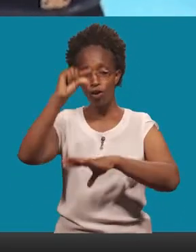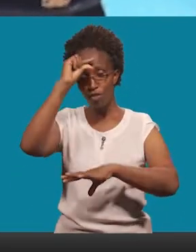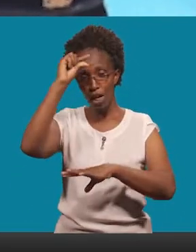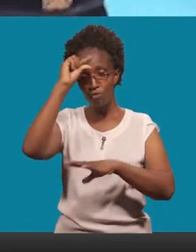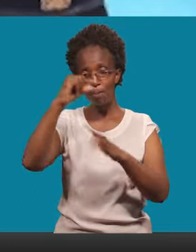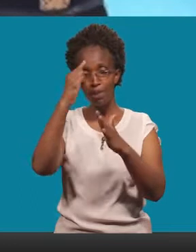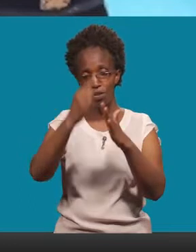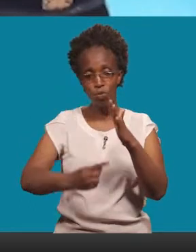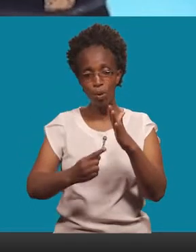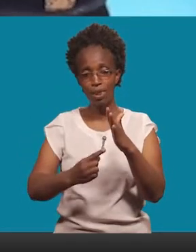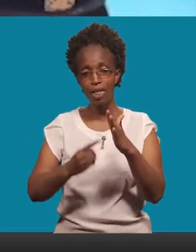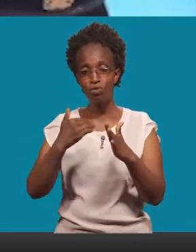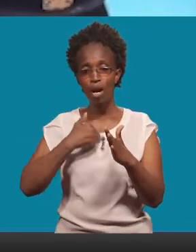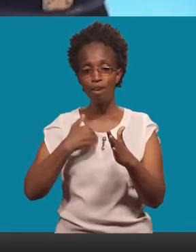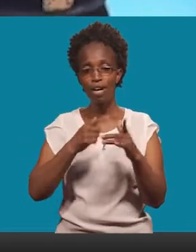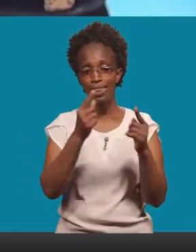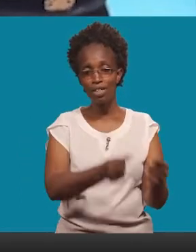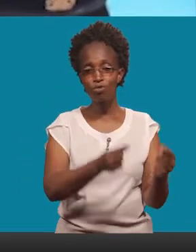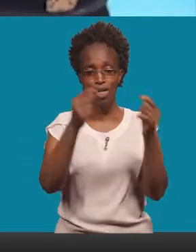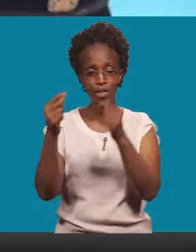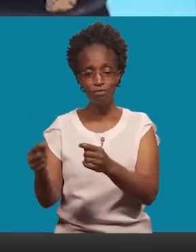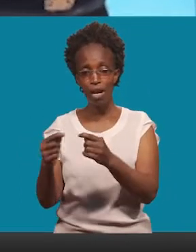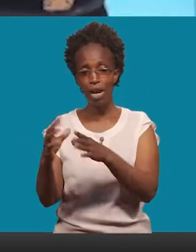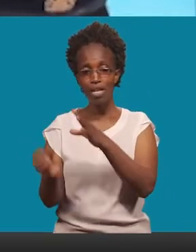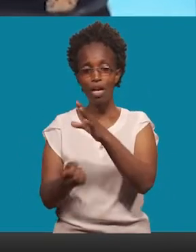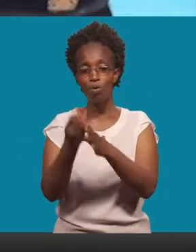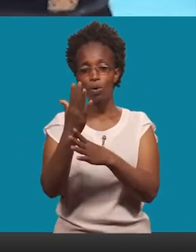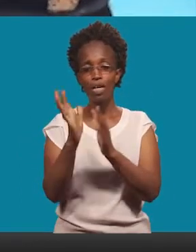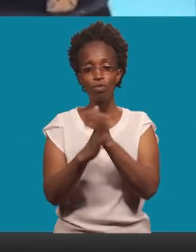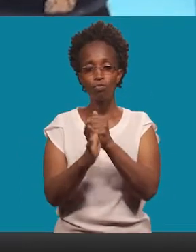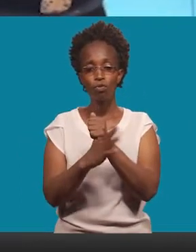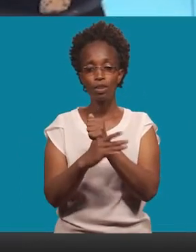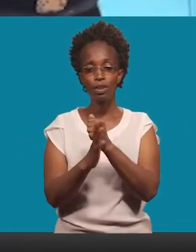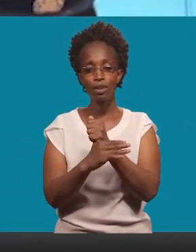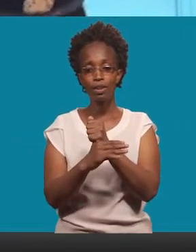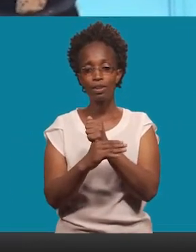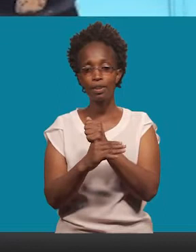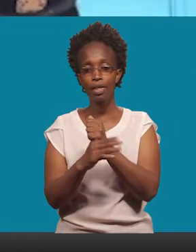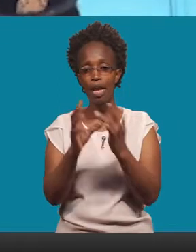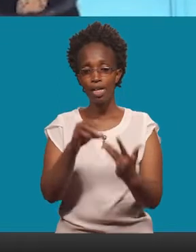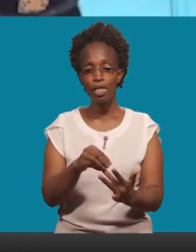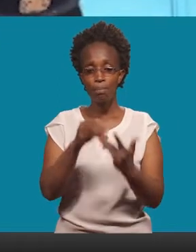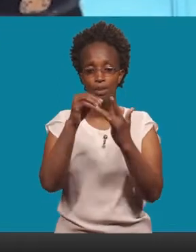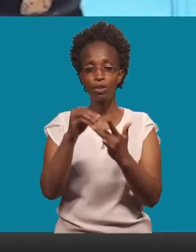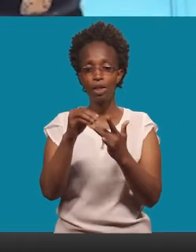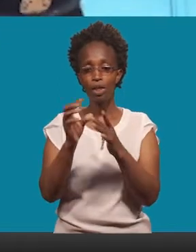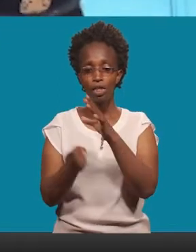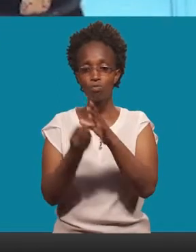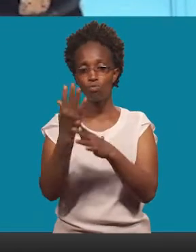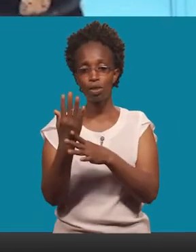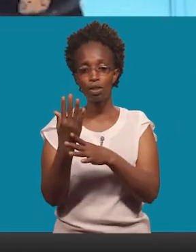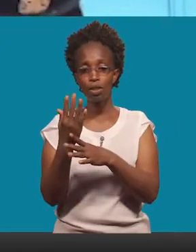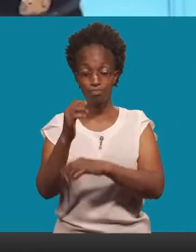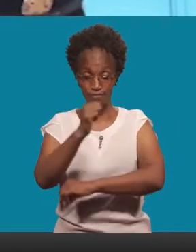know, undertake skill transfer in the growing of fish, particularly in schools, whereby the government is investing